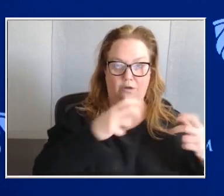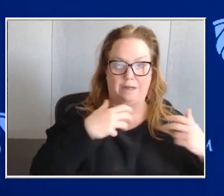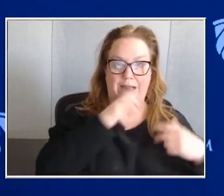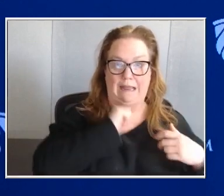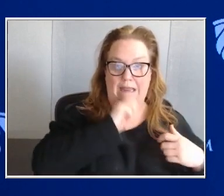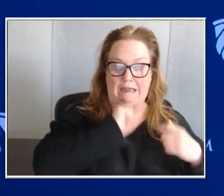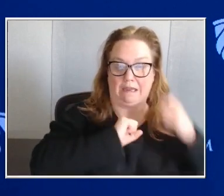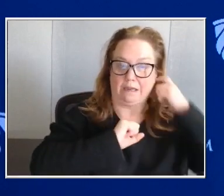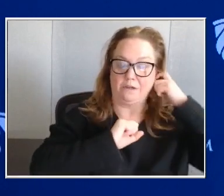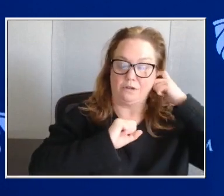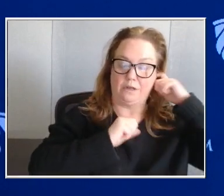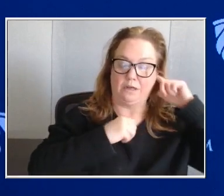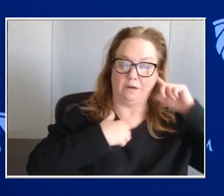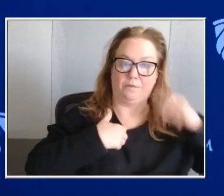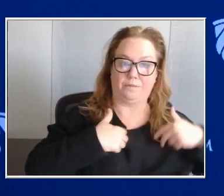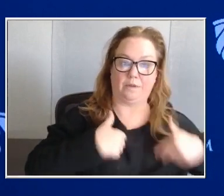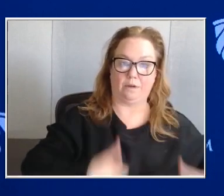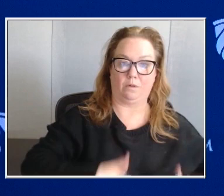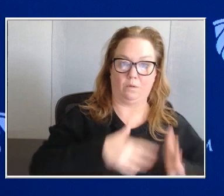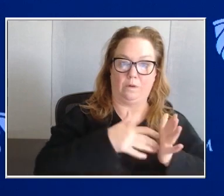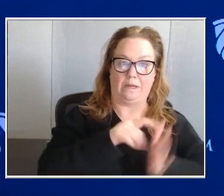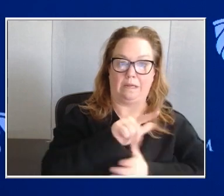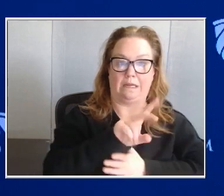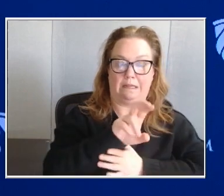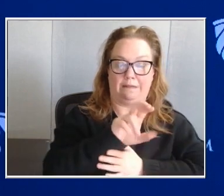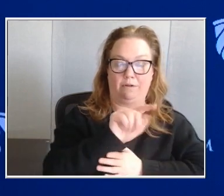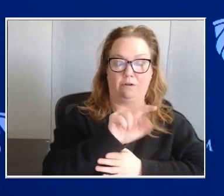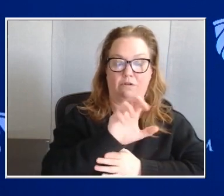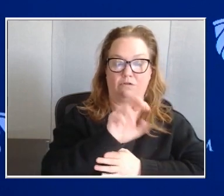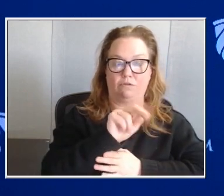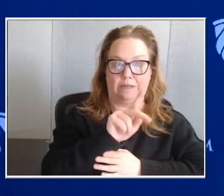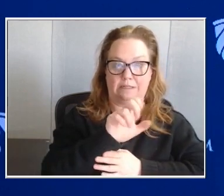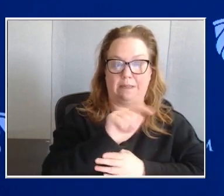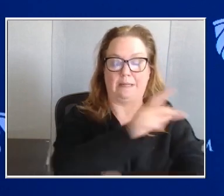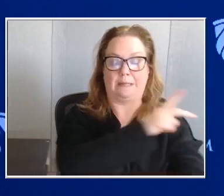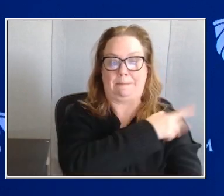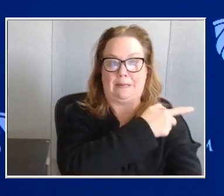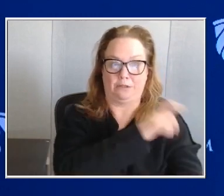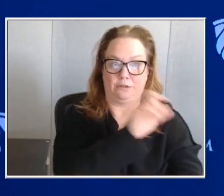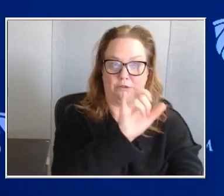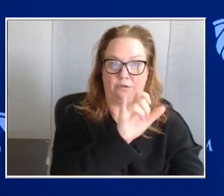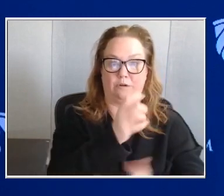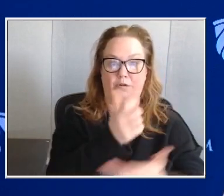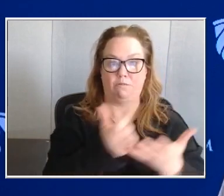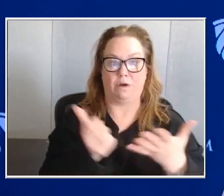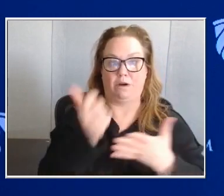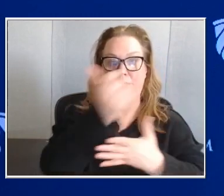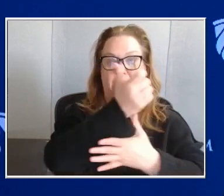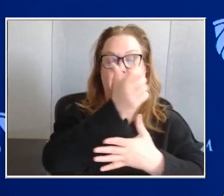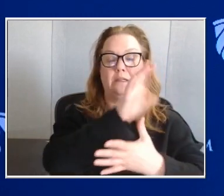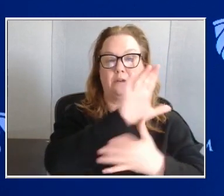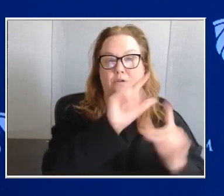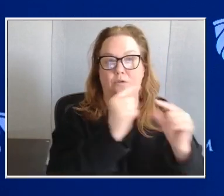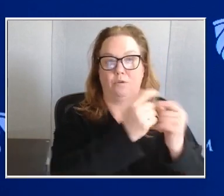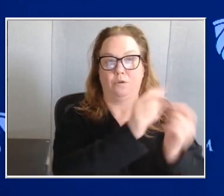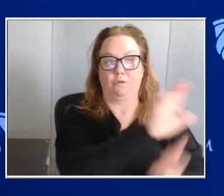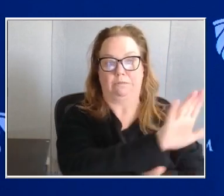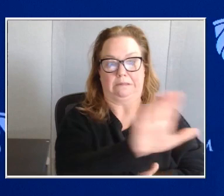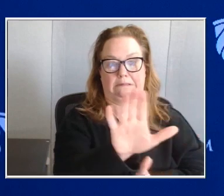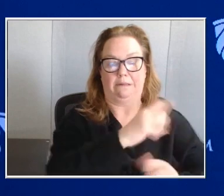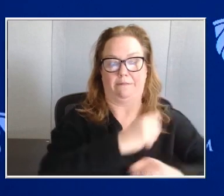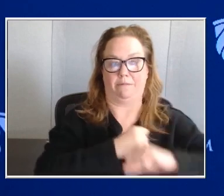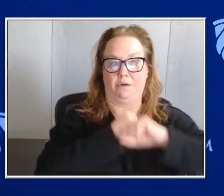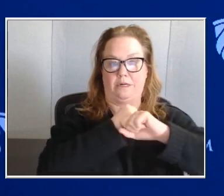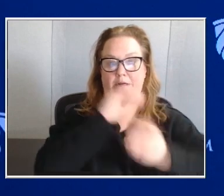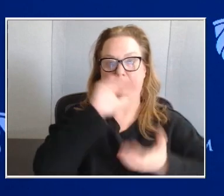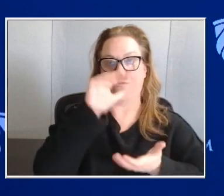our immunosuppressed patients like our liver transplant patients as well. And so I think it's really going to be prioritizing those groups to keep them most protected to help reduce